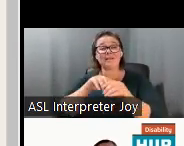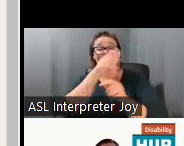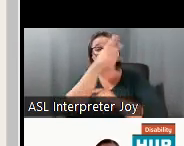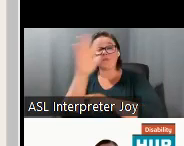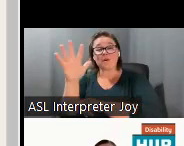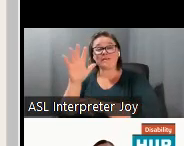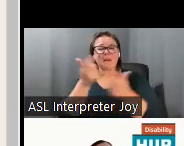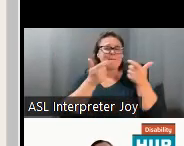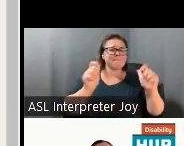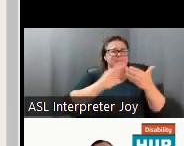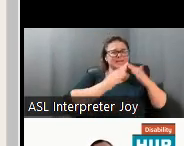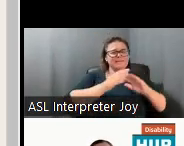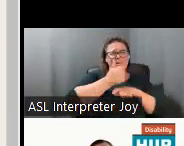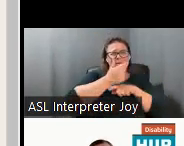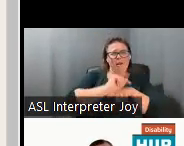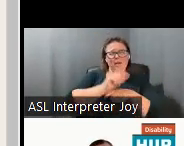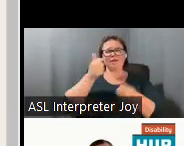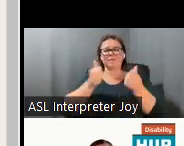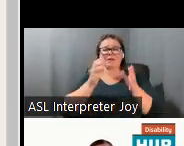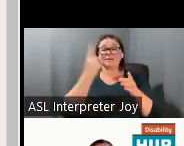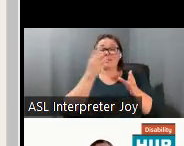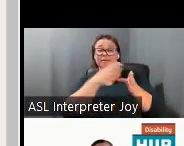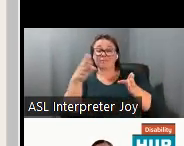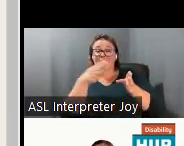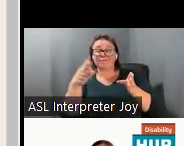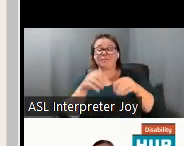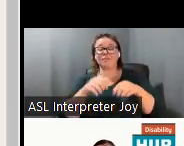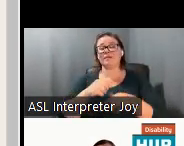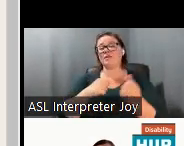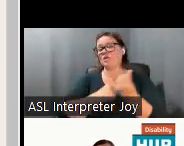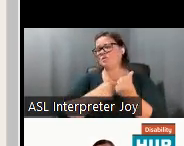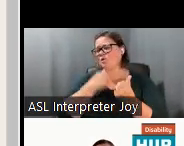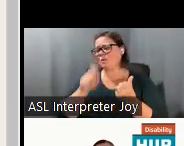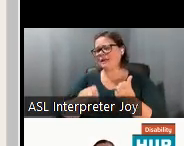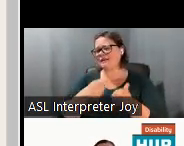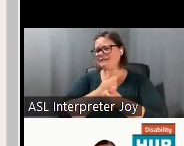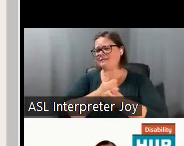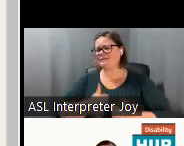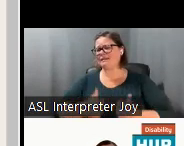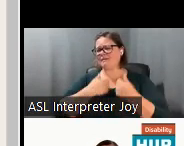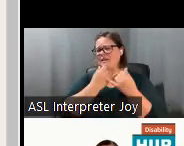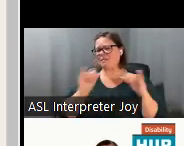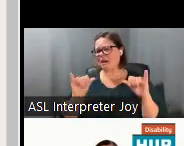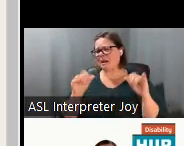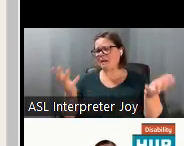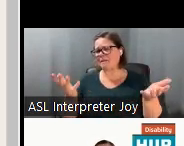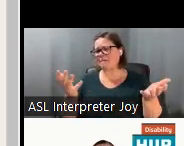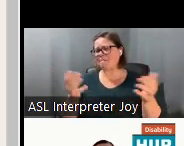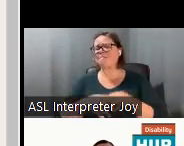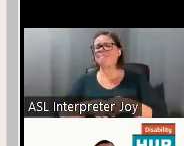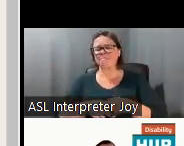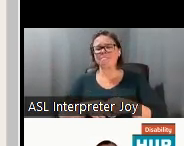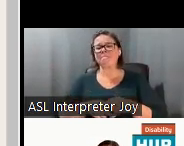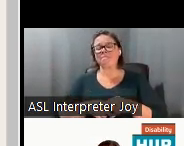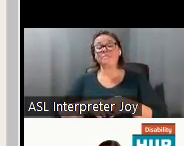city, or something in between? What supports do I need to live as independently as I want to? What